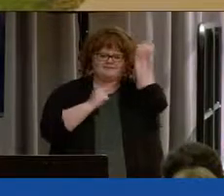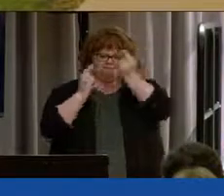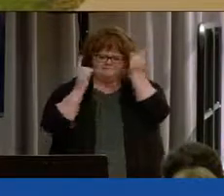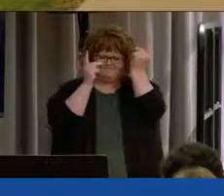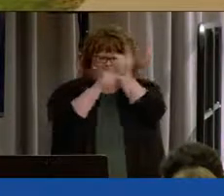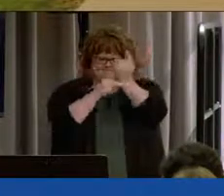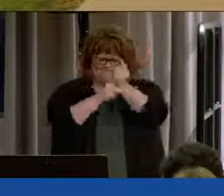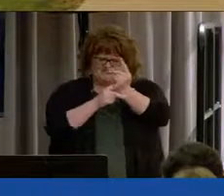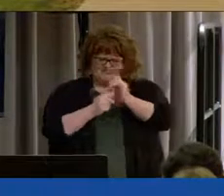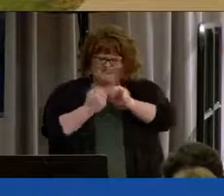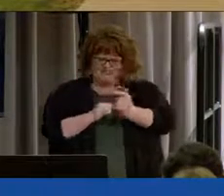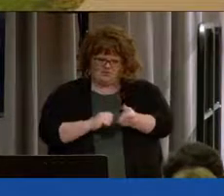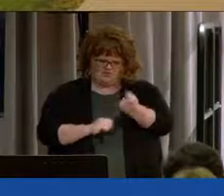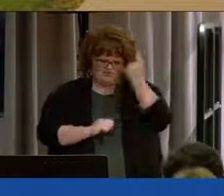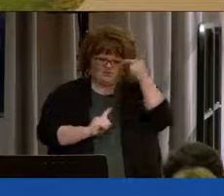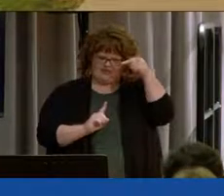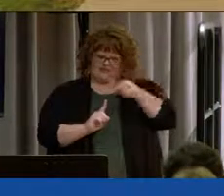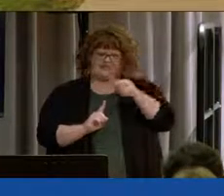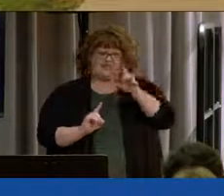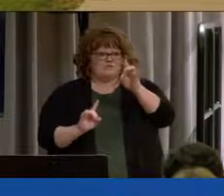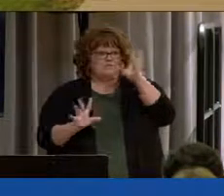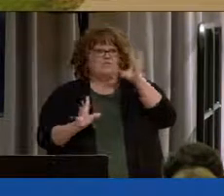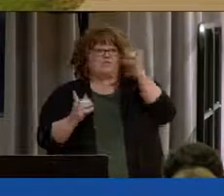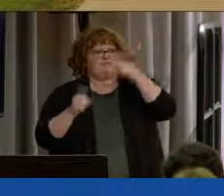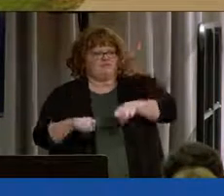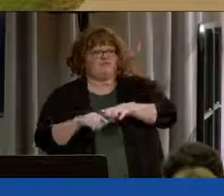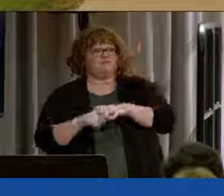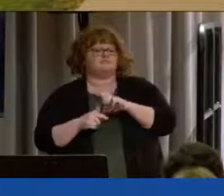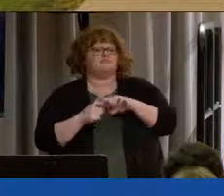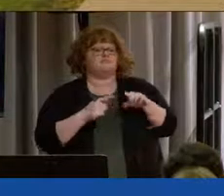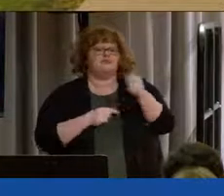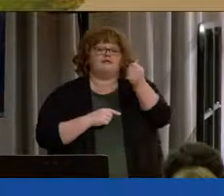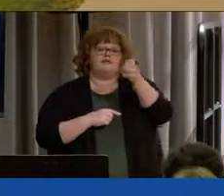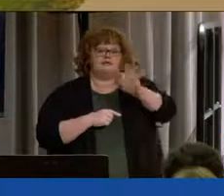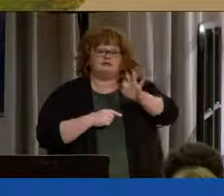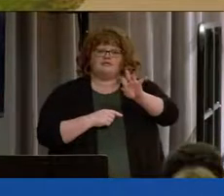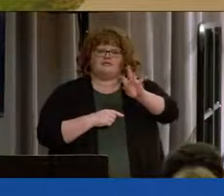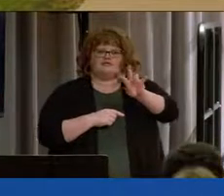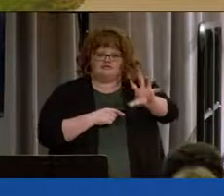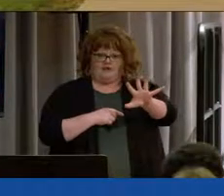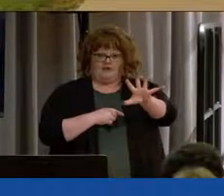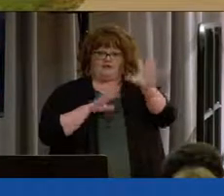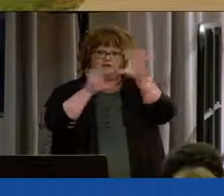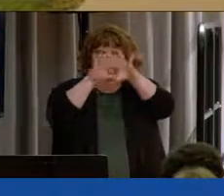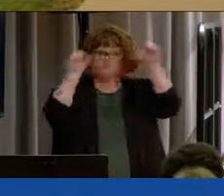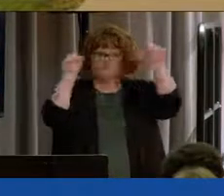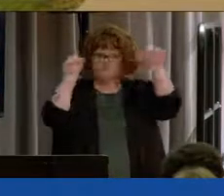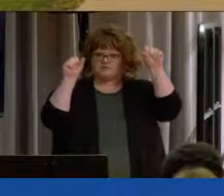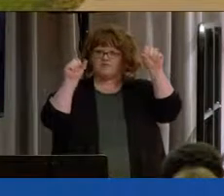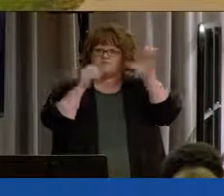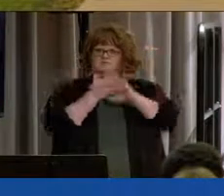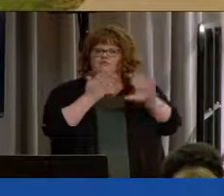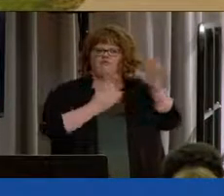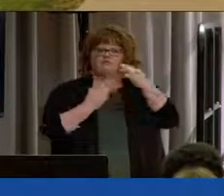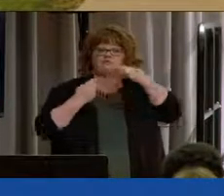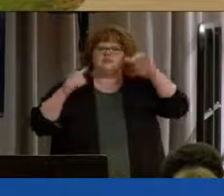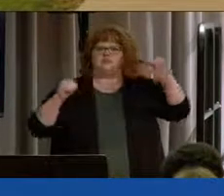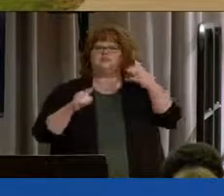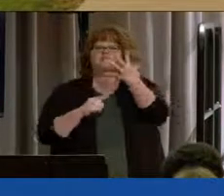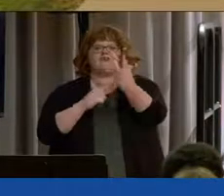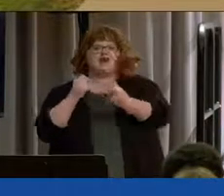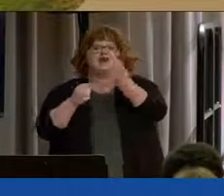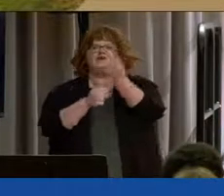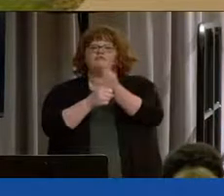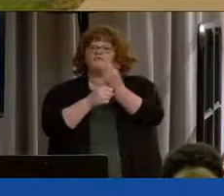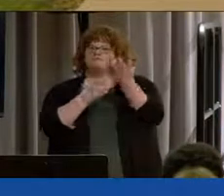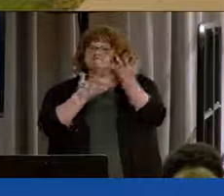of May 4th. But in 1975, then President Glenn Olds announced that 5 years was enough to commemorate